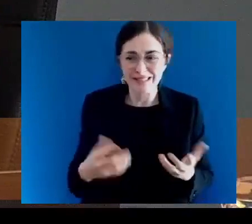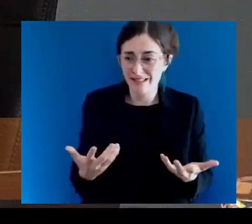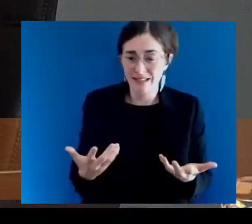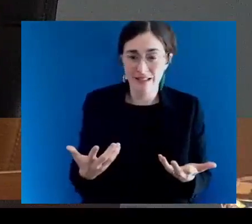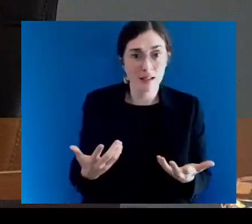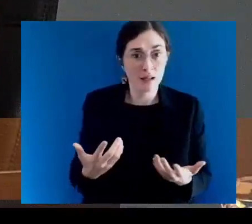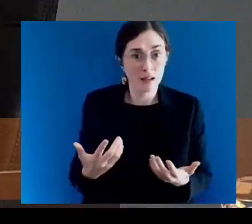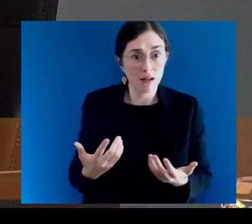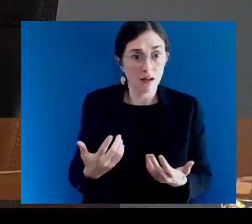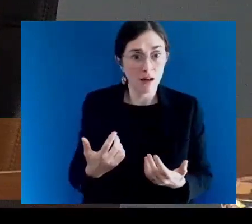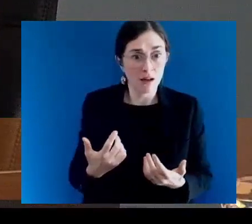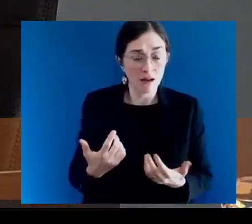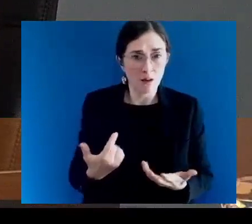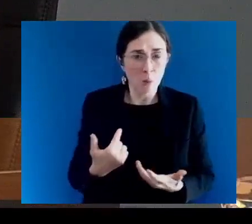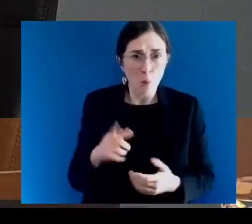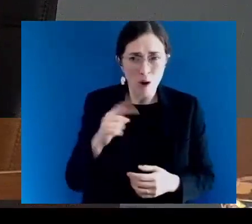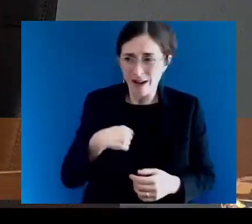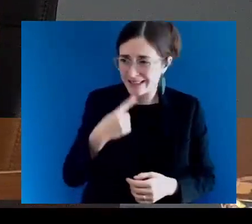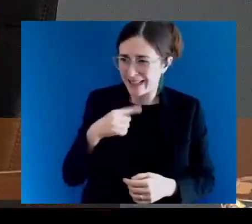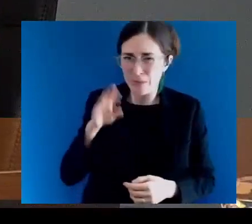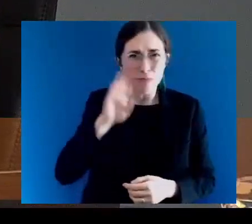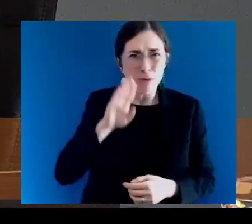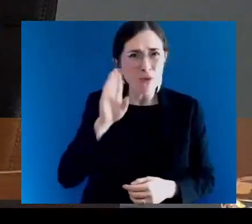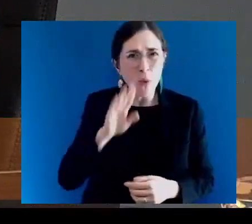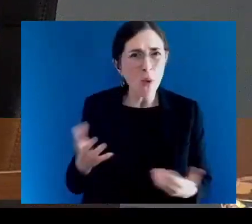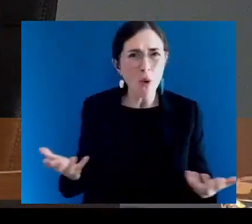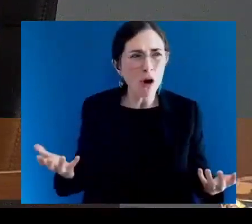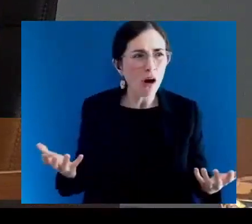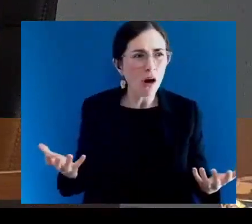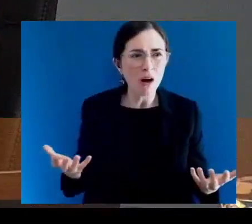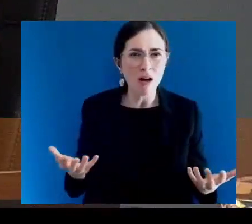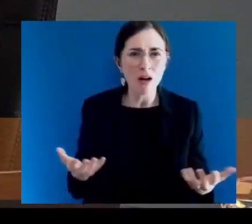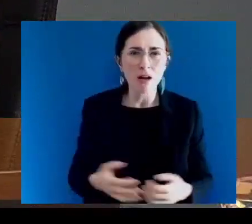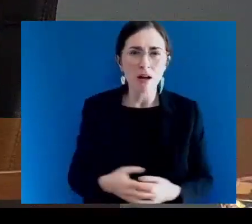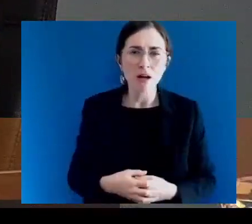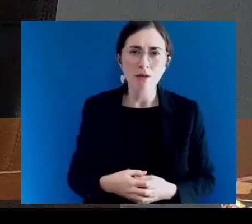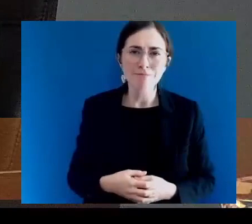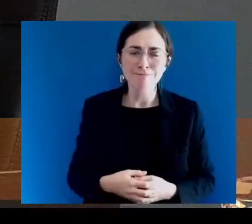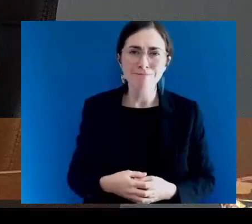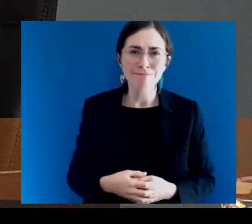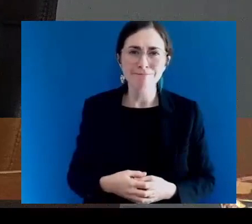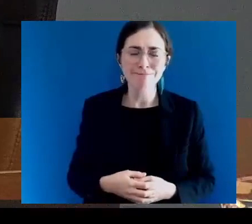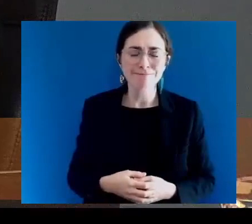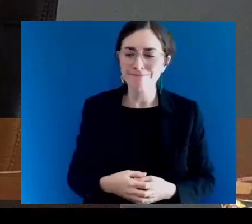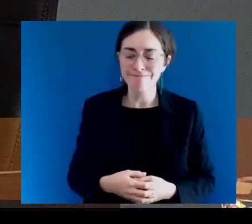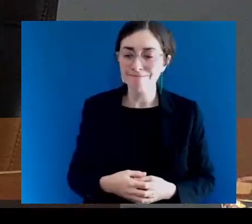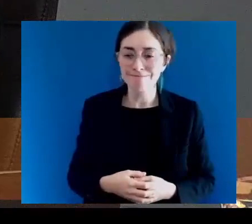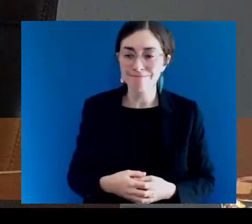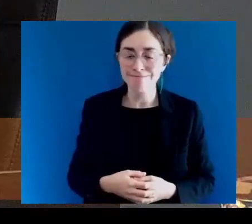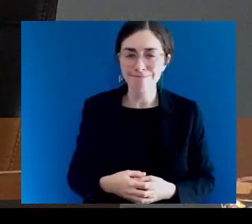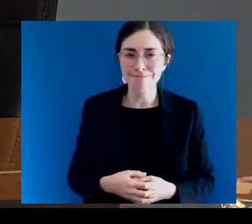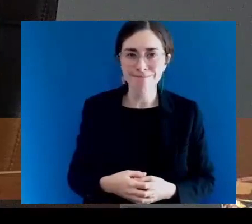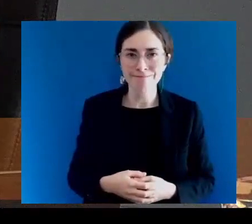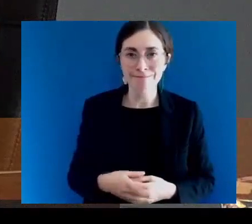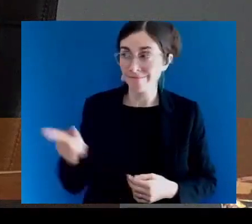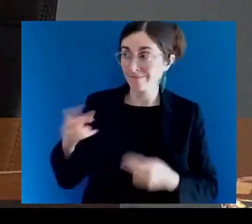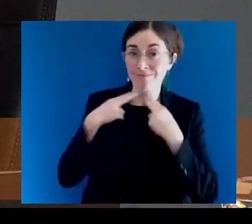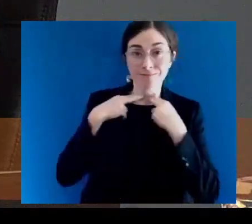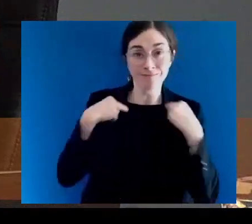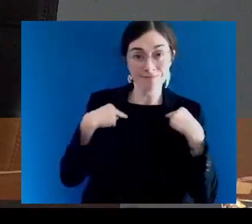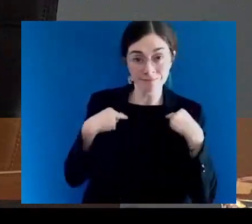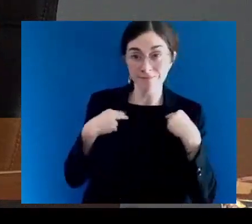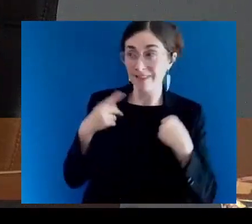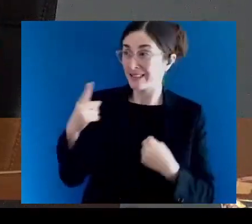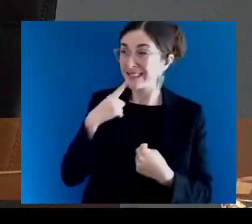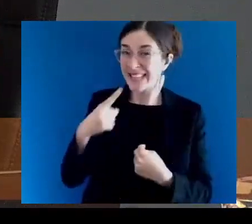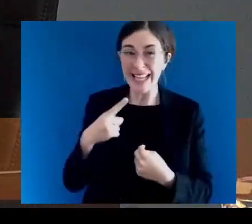said before, that and councillors said, you know, it's